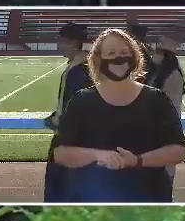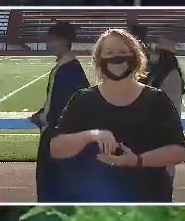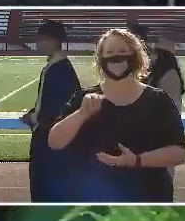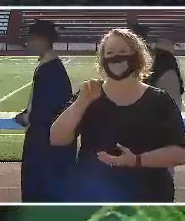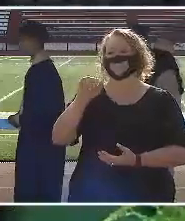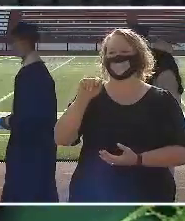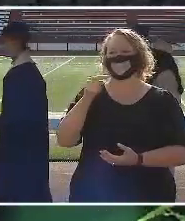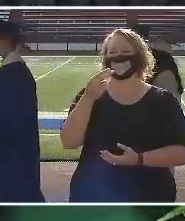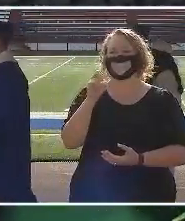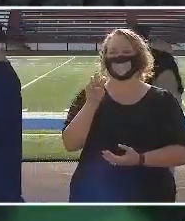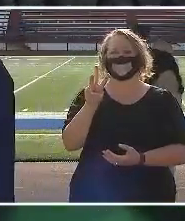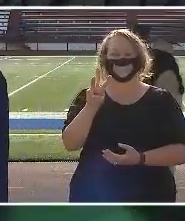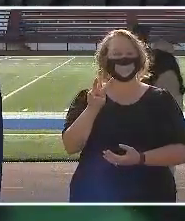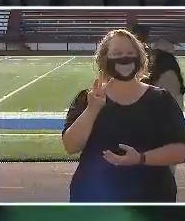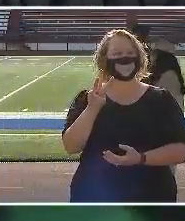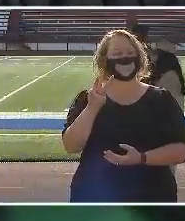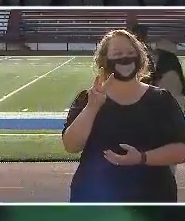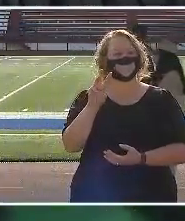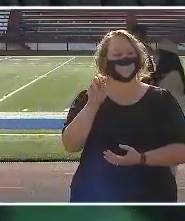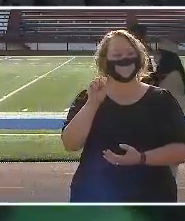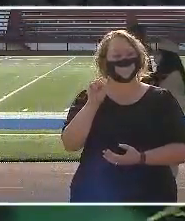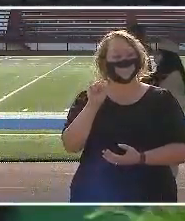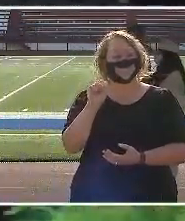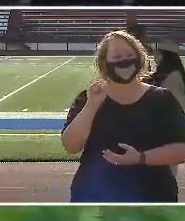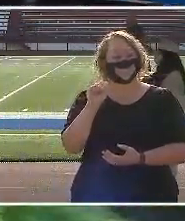Matthew Sprinkle.